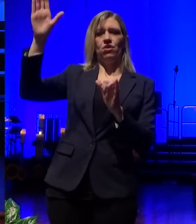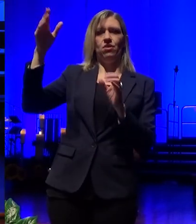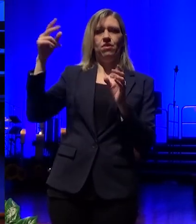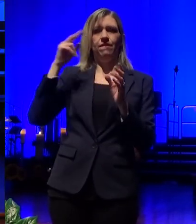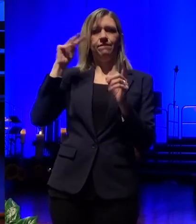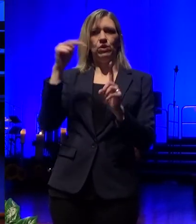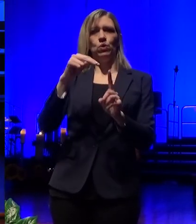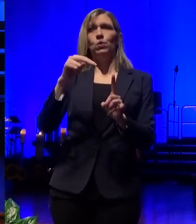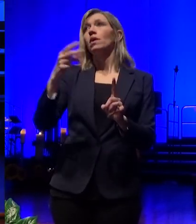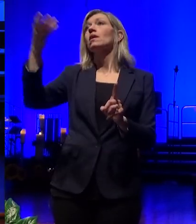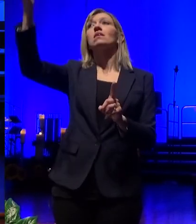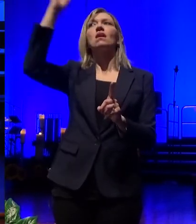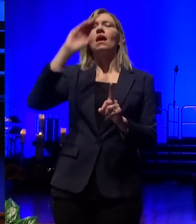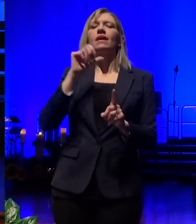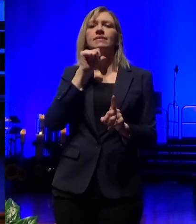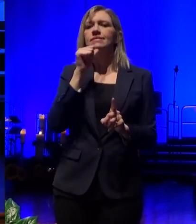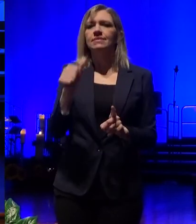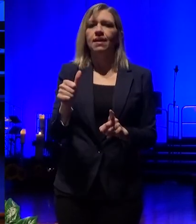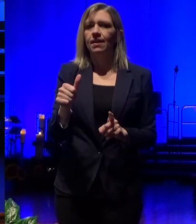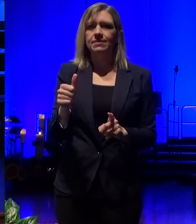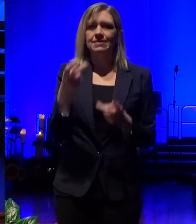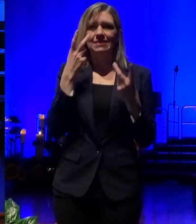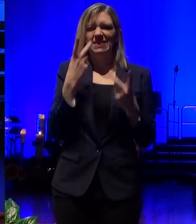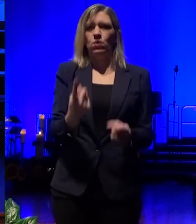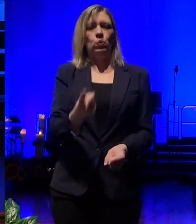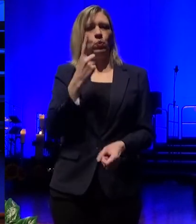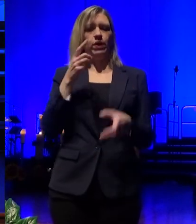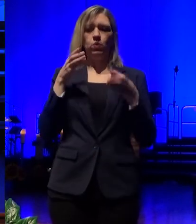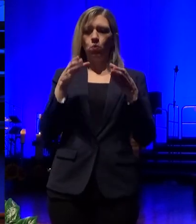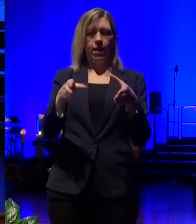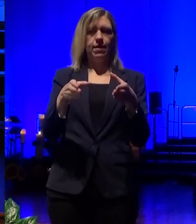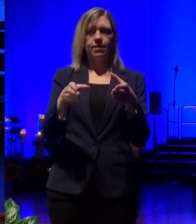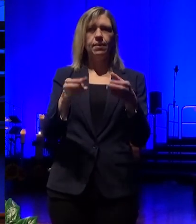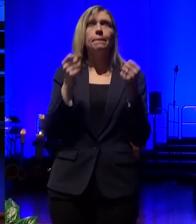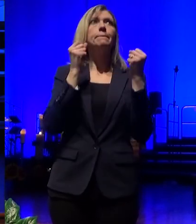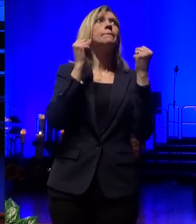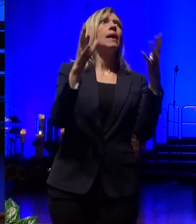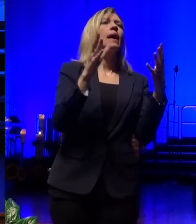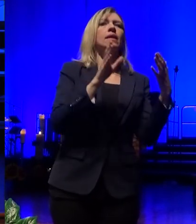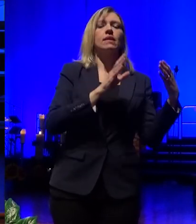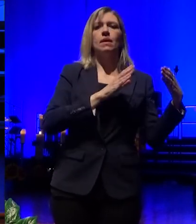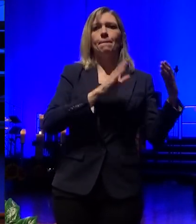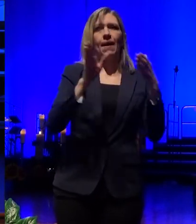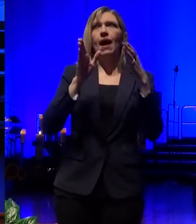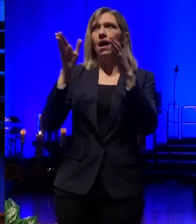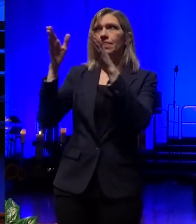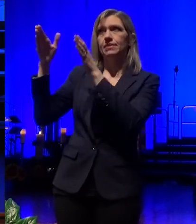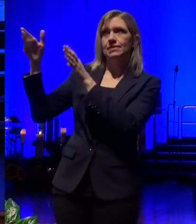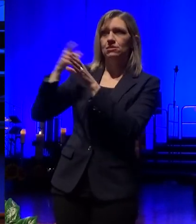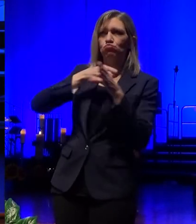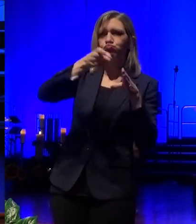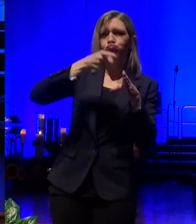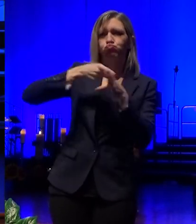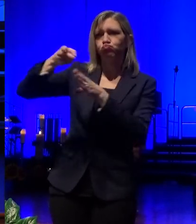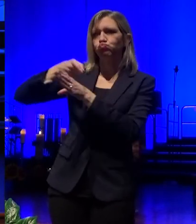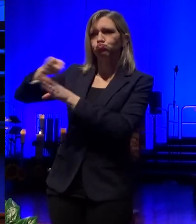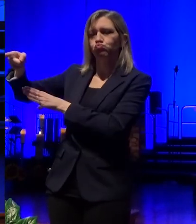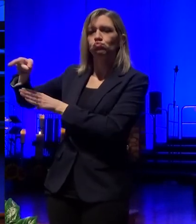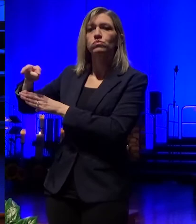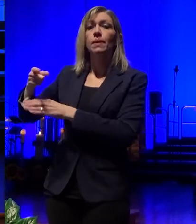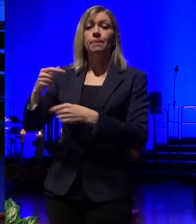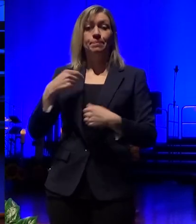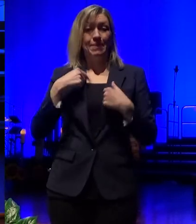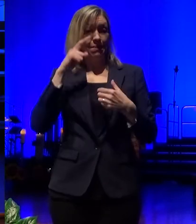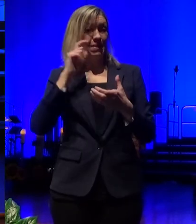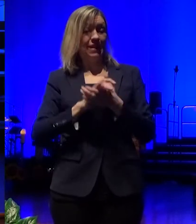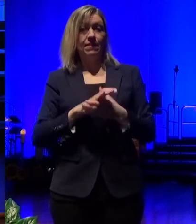me. There are many paths that lead to the divine. And my believing that my path is the one and